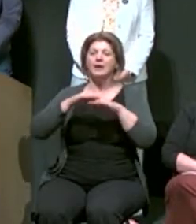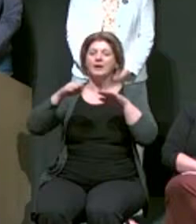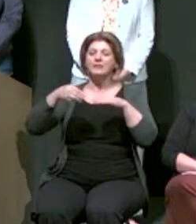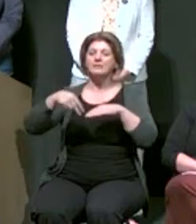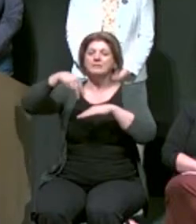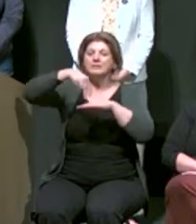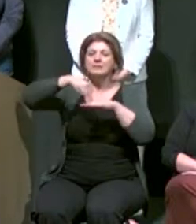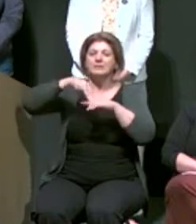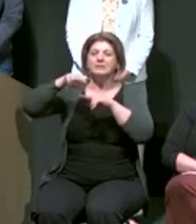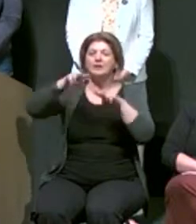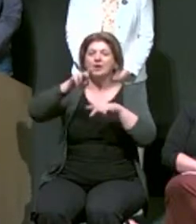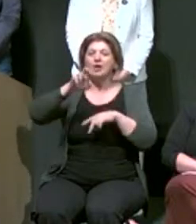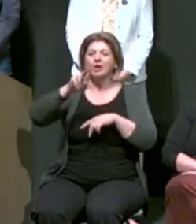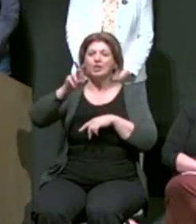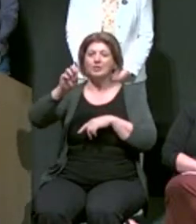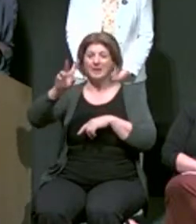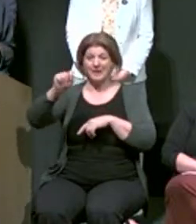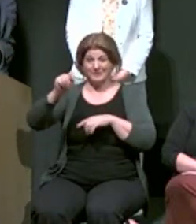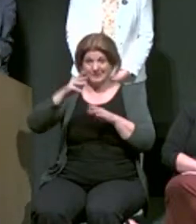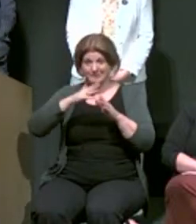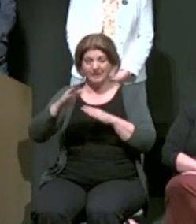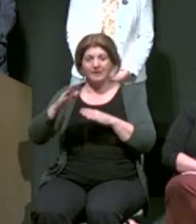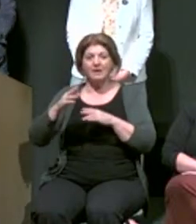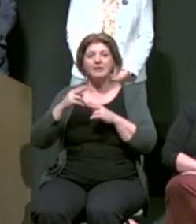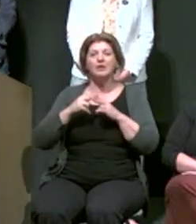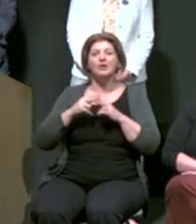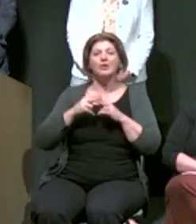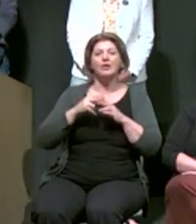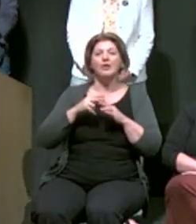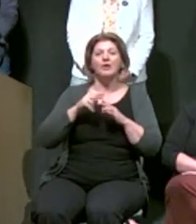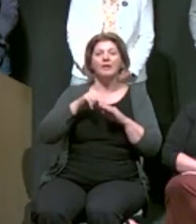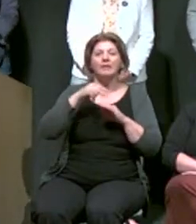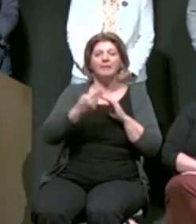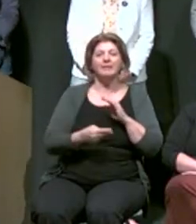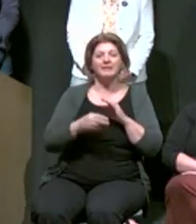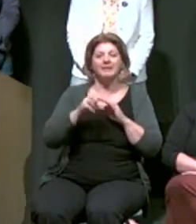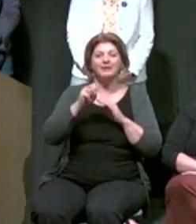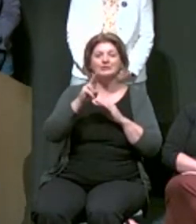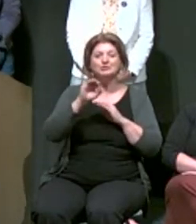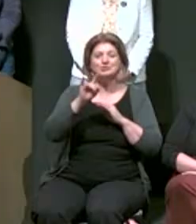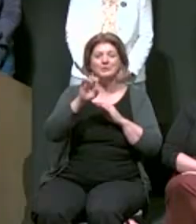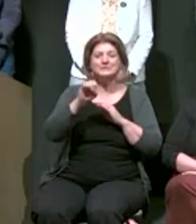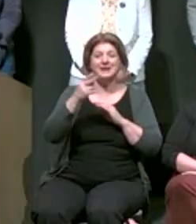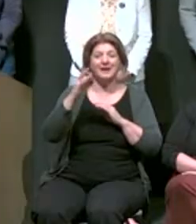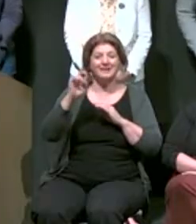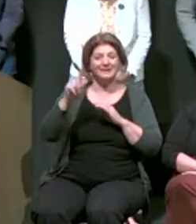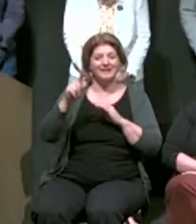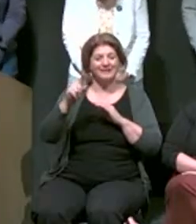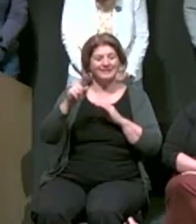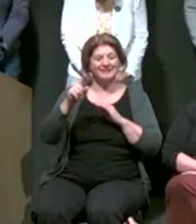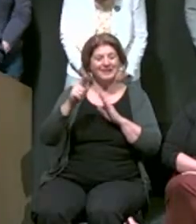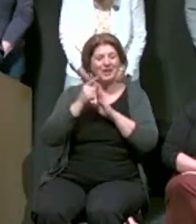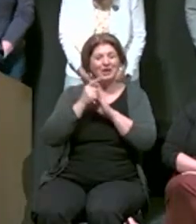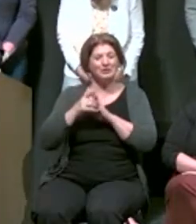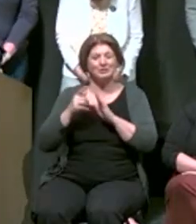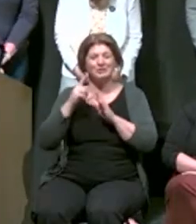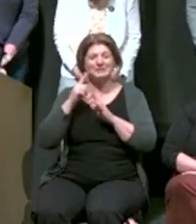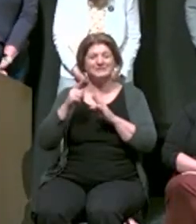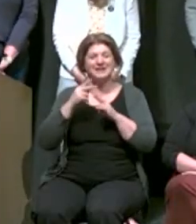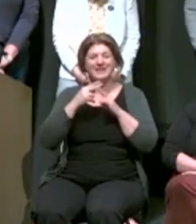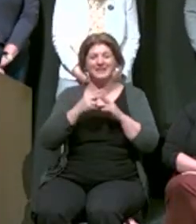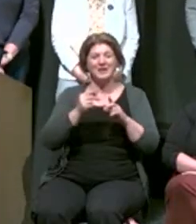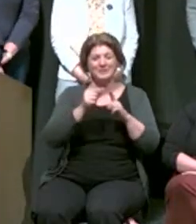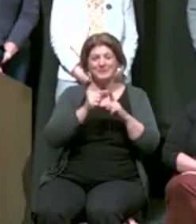in the future? Oh, Suicide Hill? The attorneys decided the word attractive